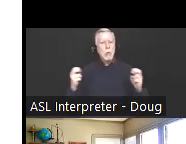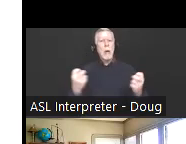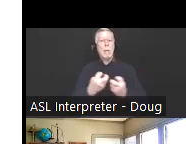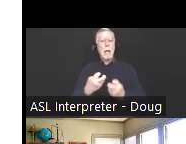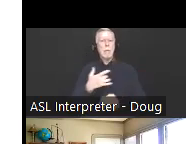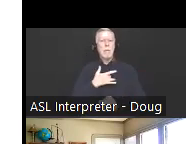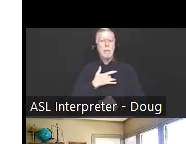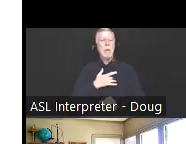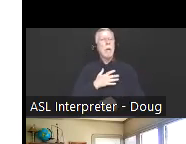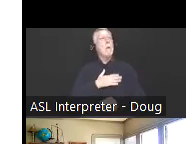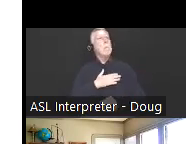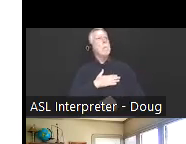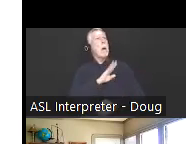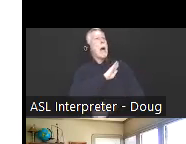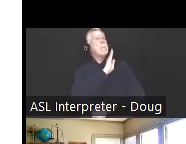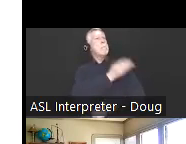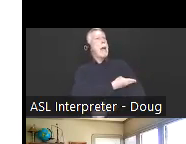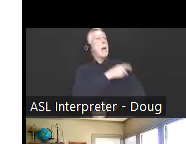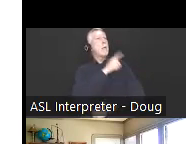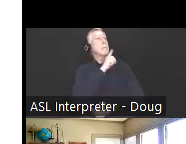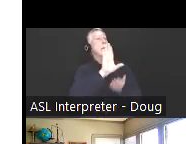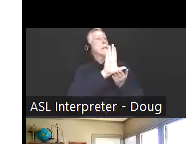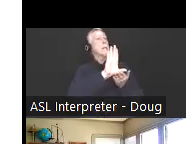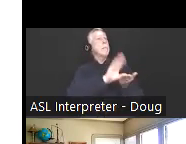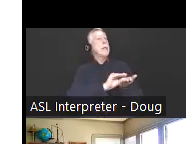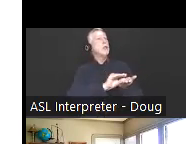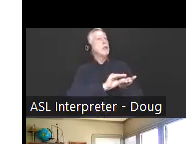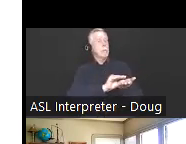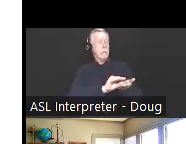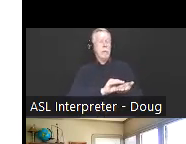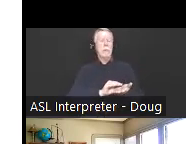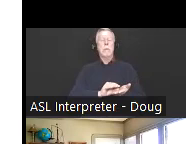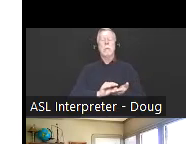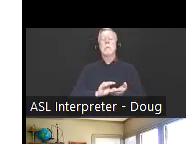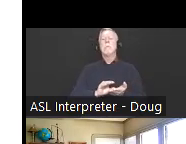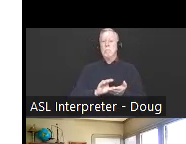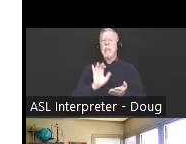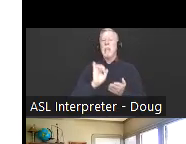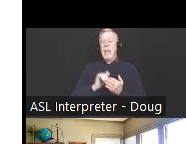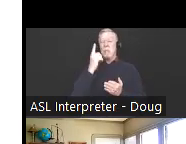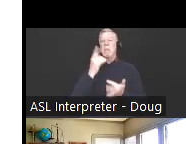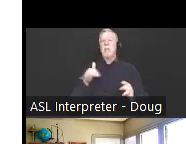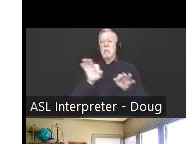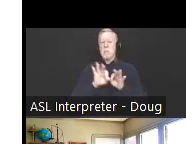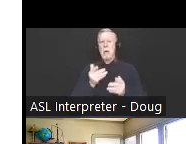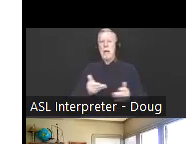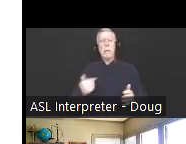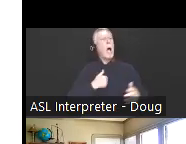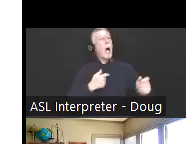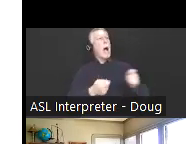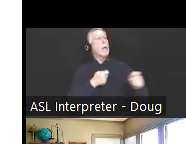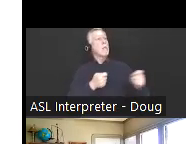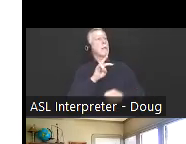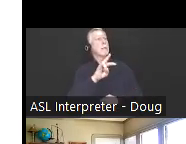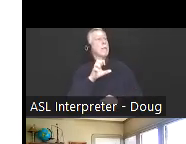power has been diminished. And that's usually one of the greatest factors. I run a $750 million